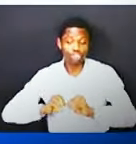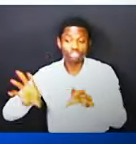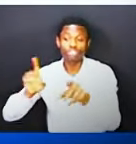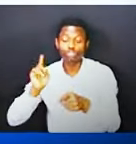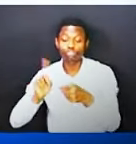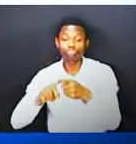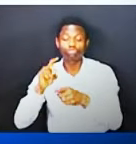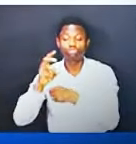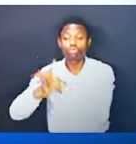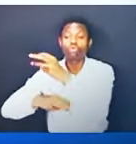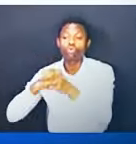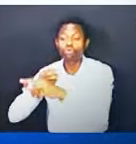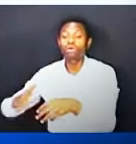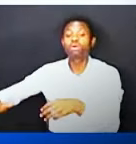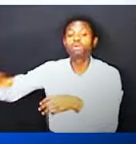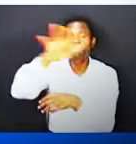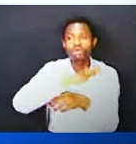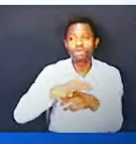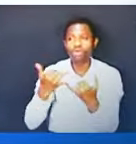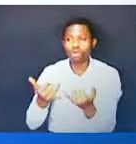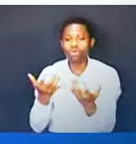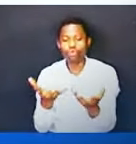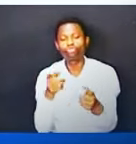public sphere.